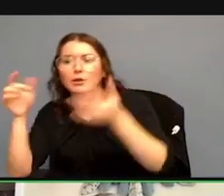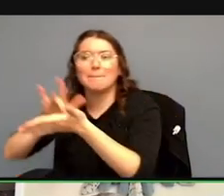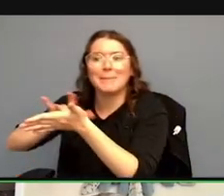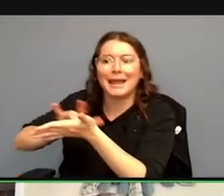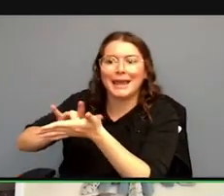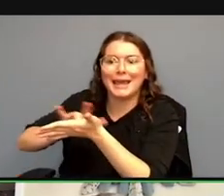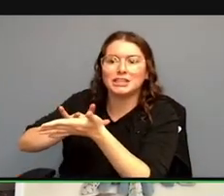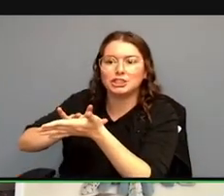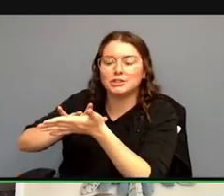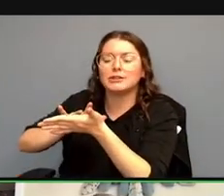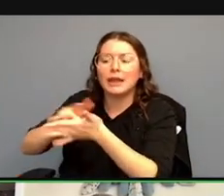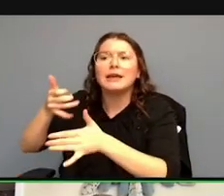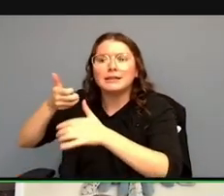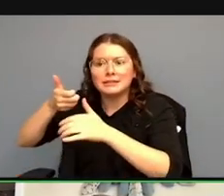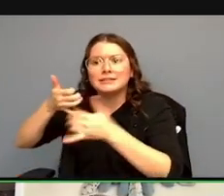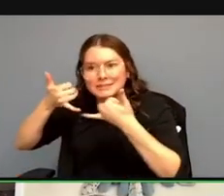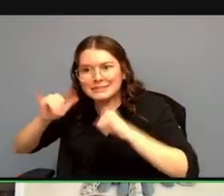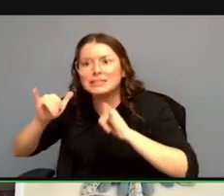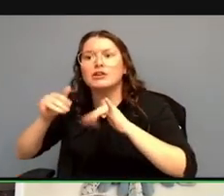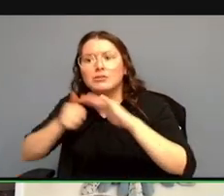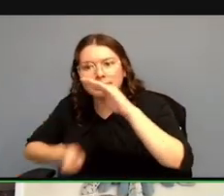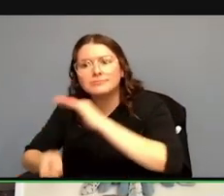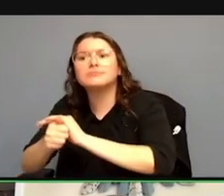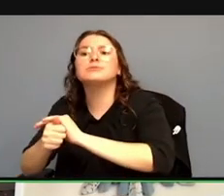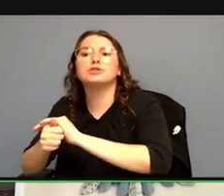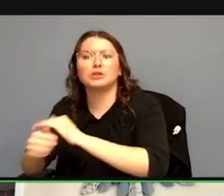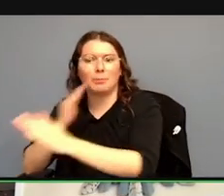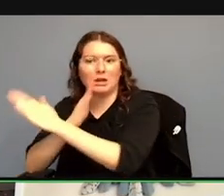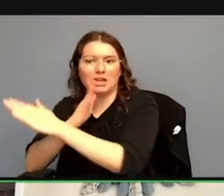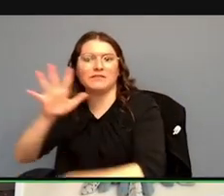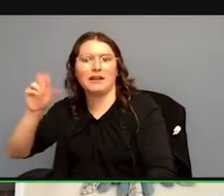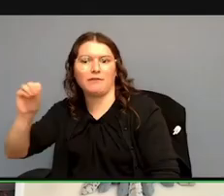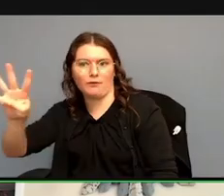still fall under the protections of the 504.